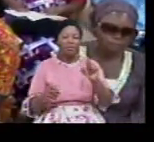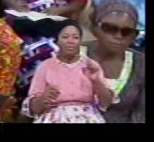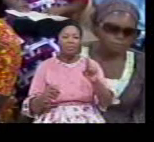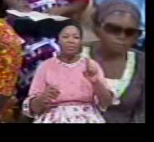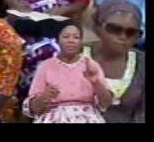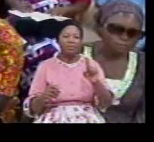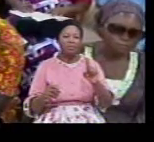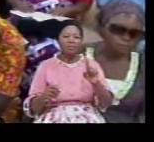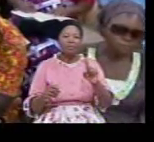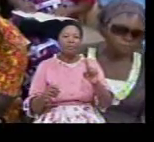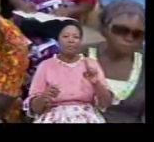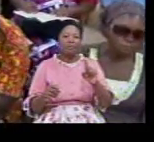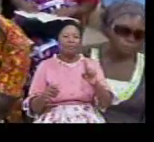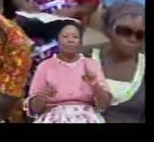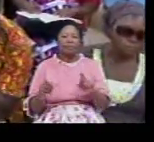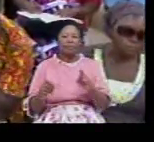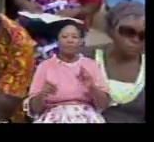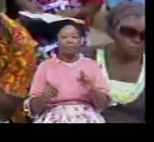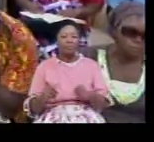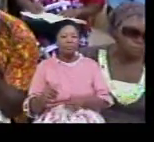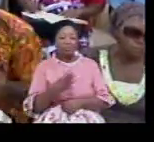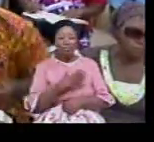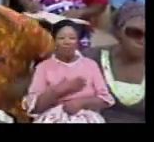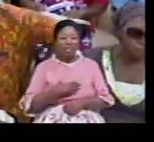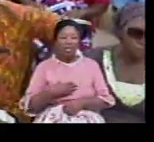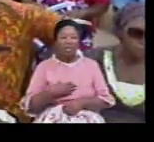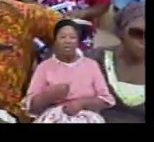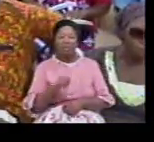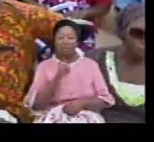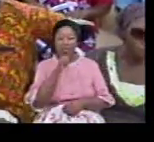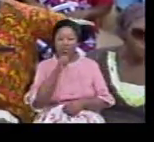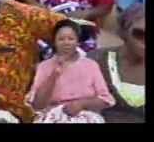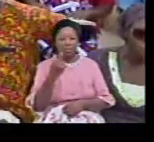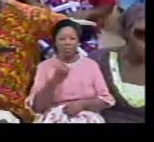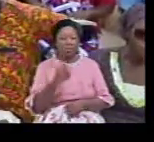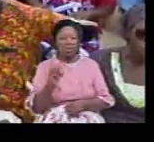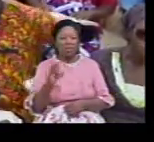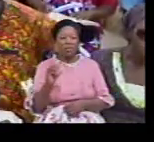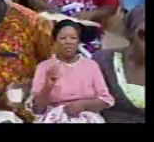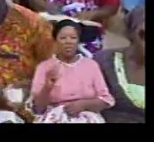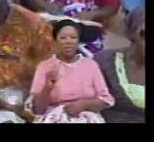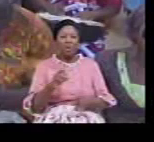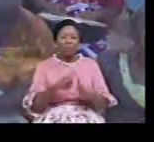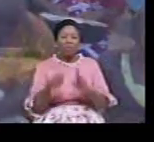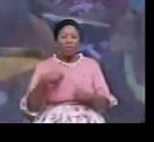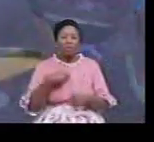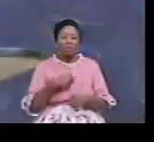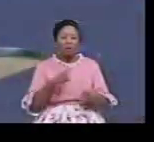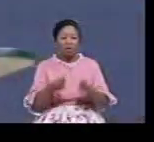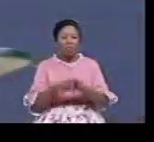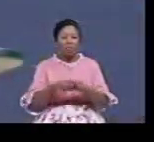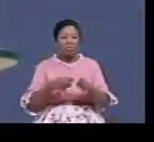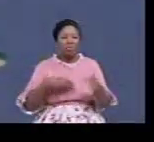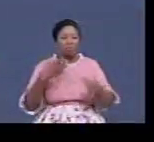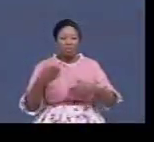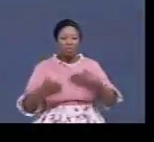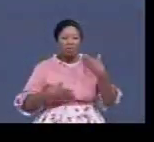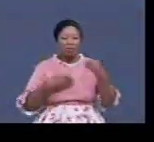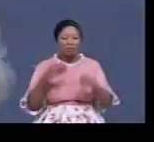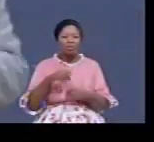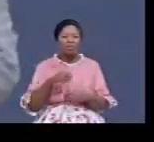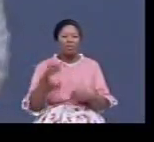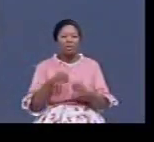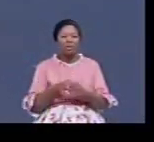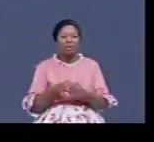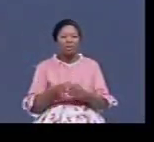in summary, and it says, and not only so, but we also joy, we rejoice in